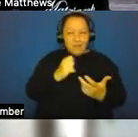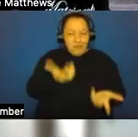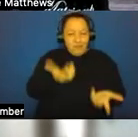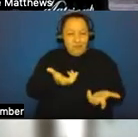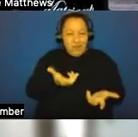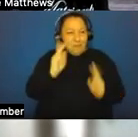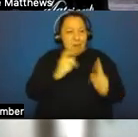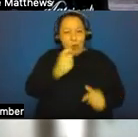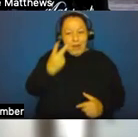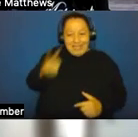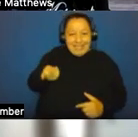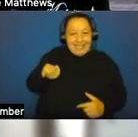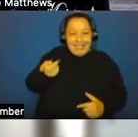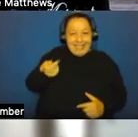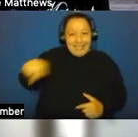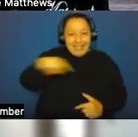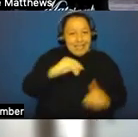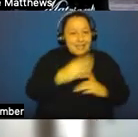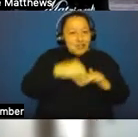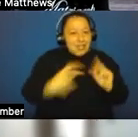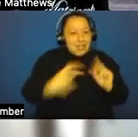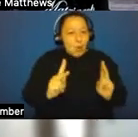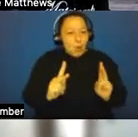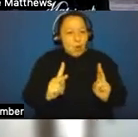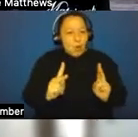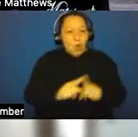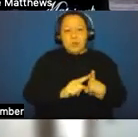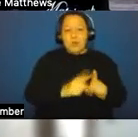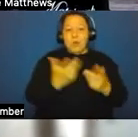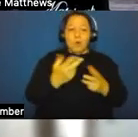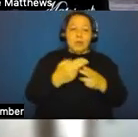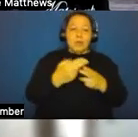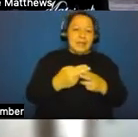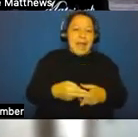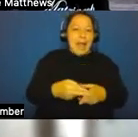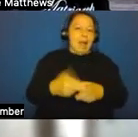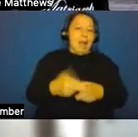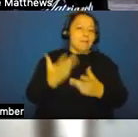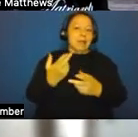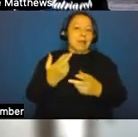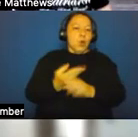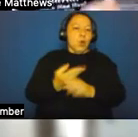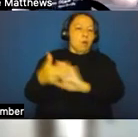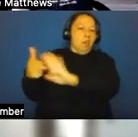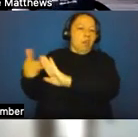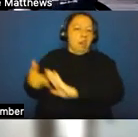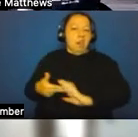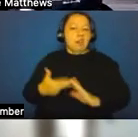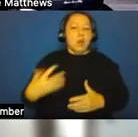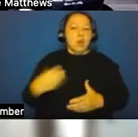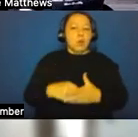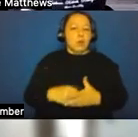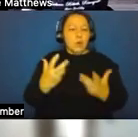In addition to the names, that they were called, and including, wanting to role